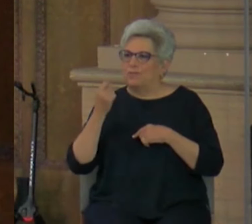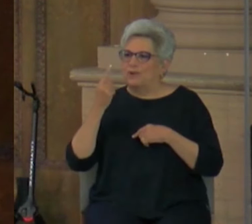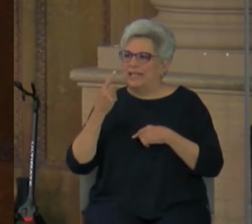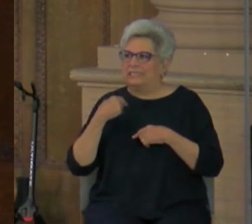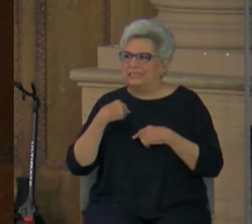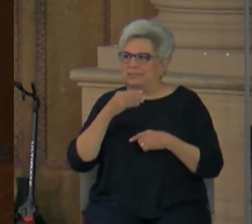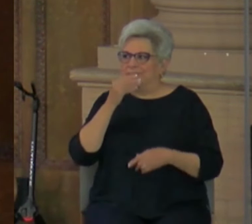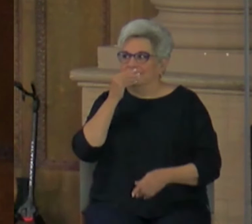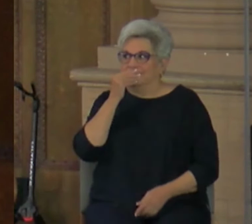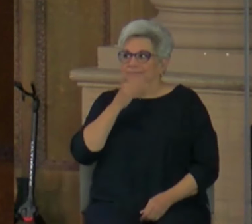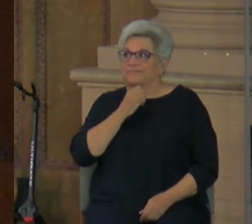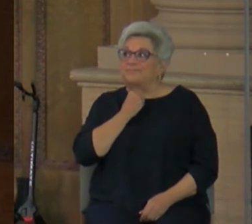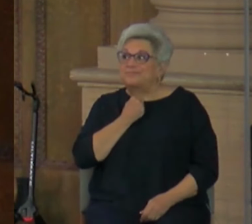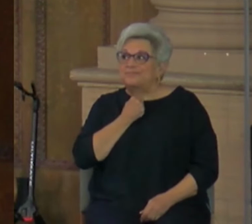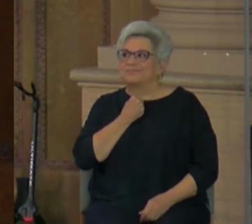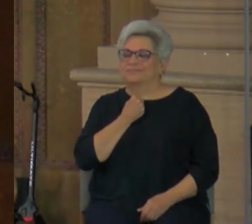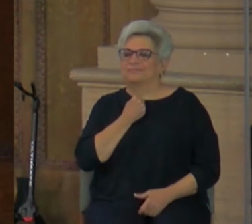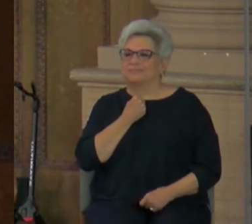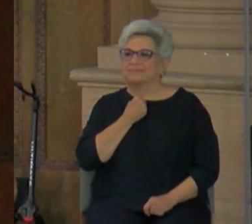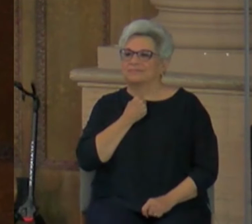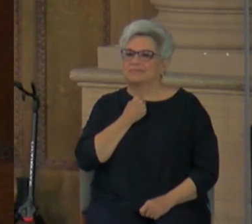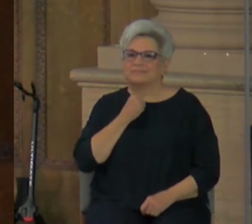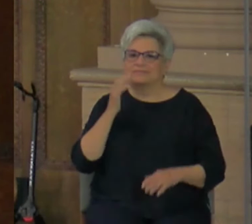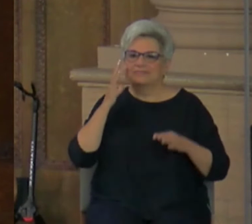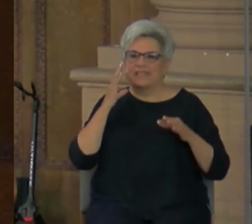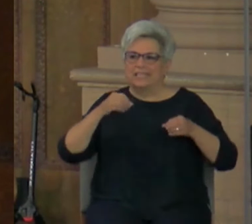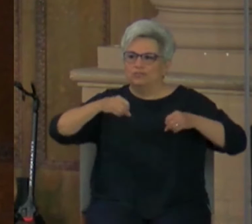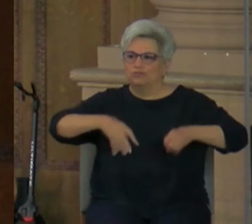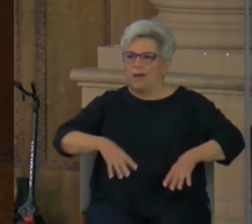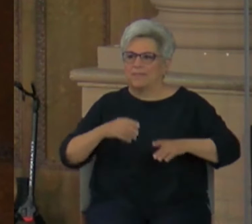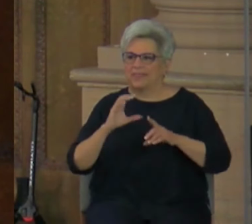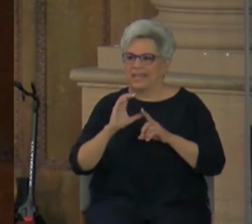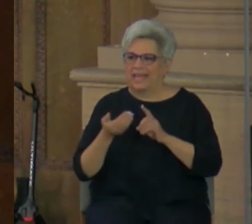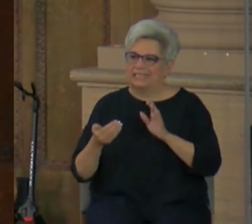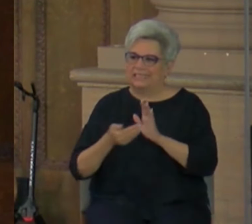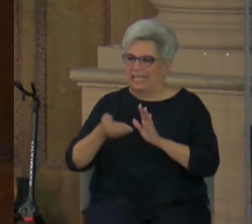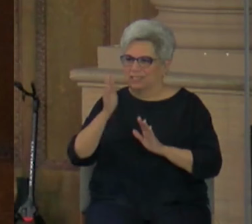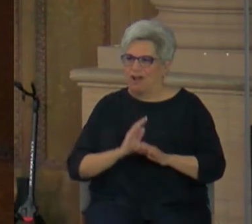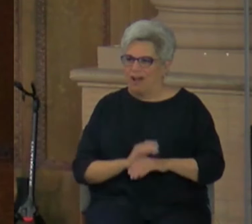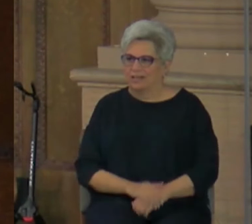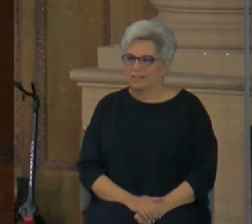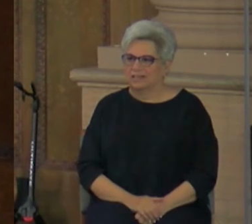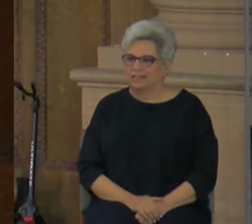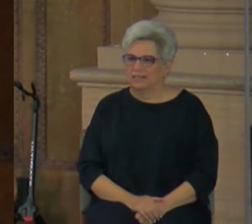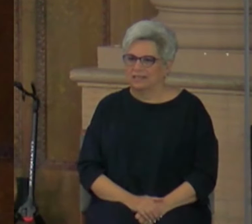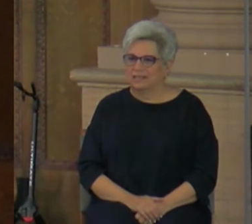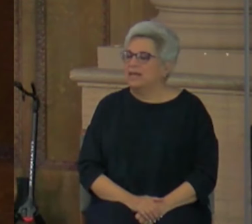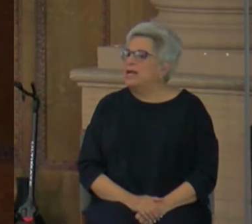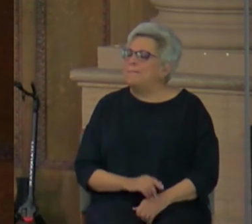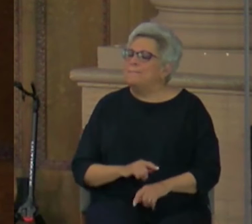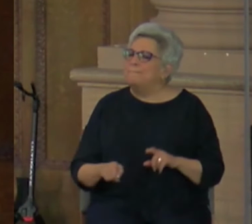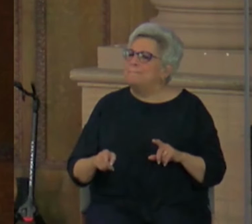was refuted. And he decides to drop his case. But it's not because God bullied